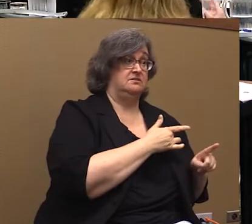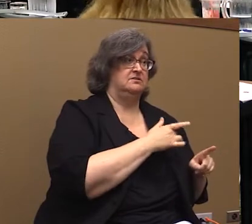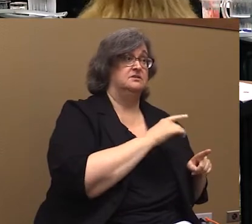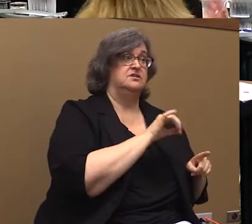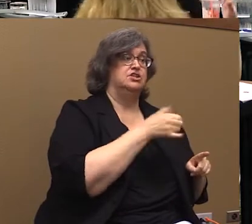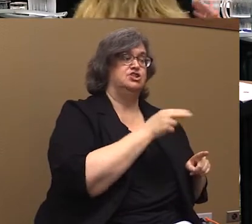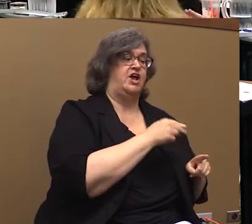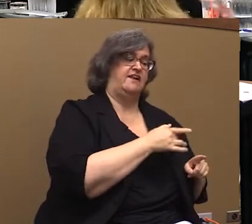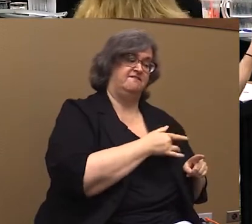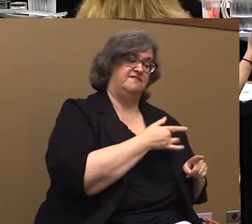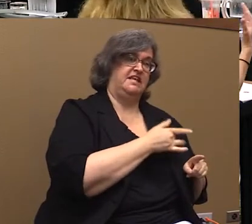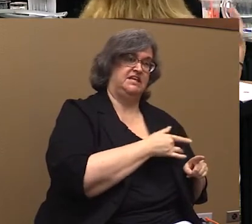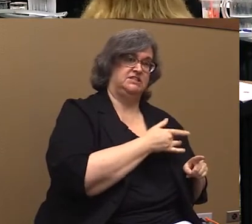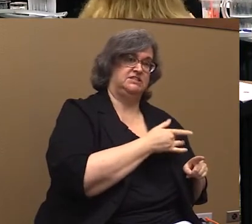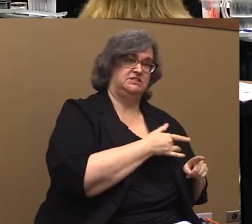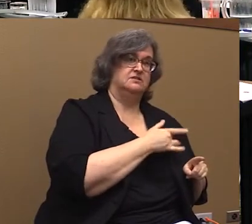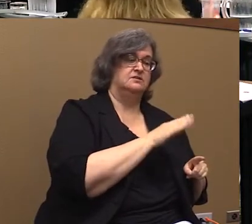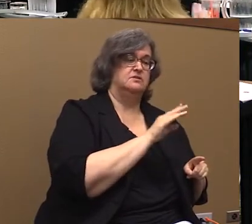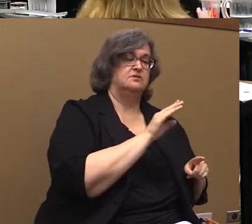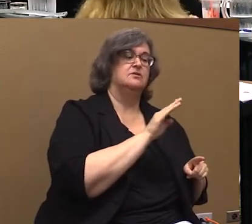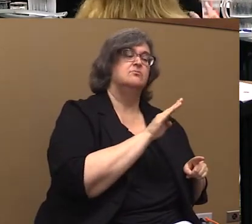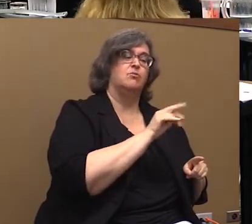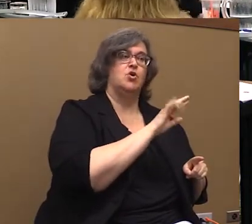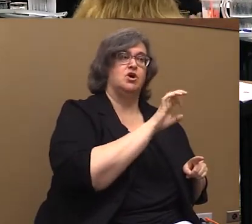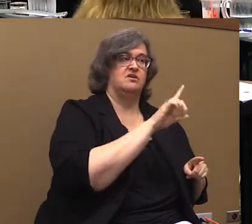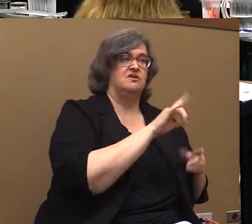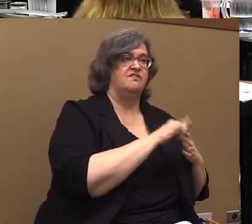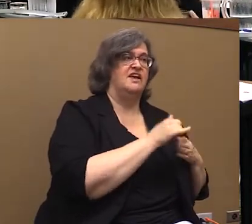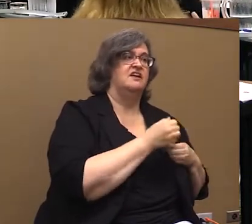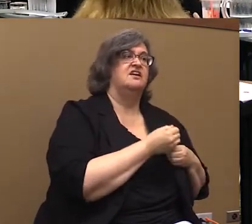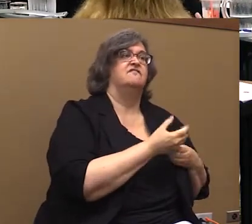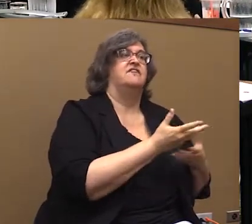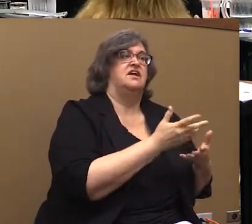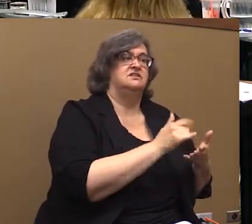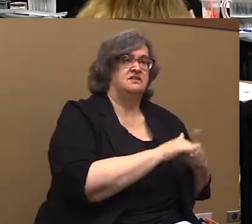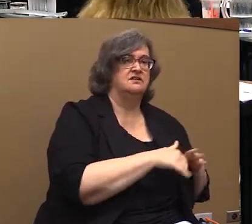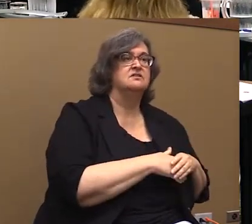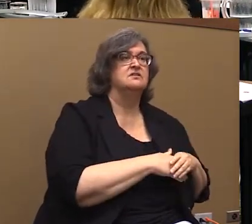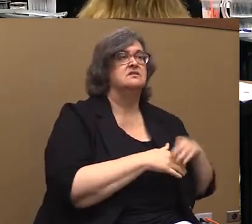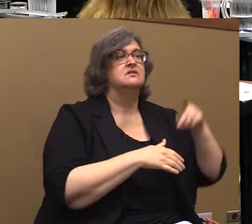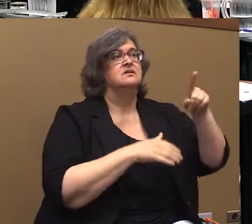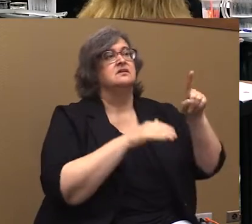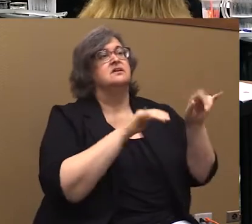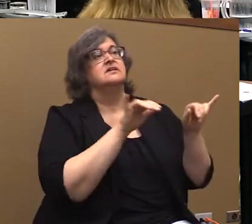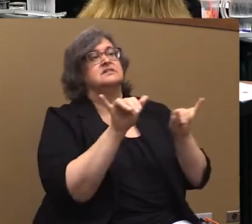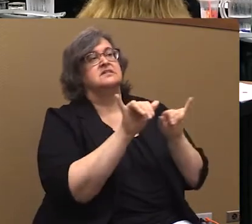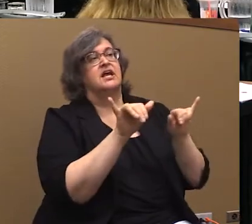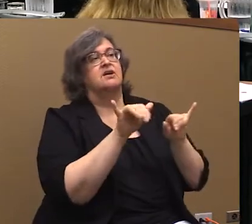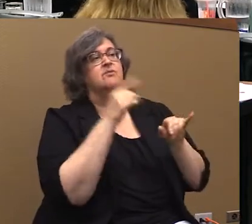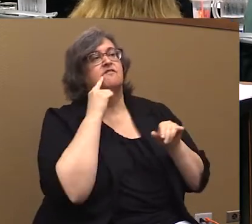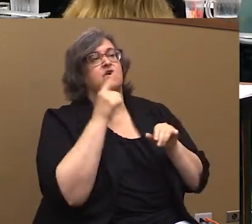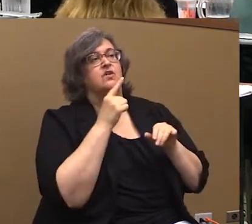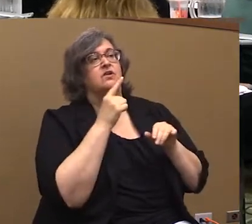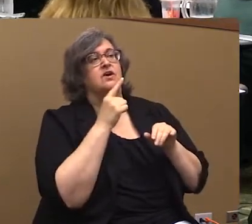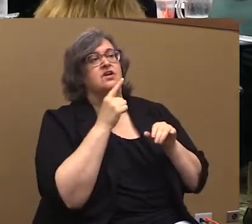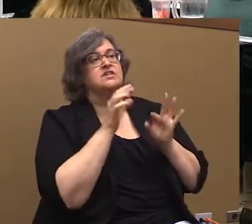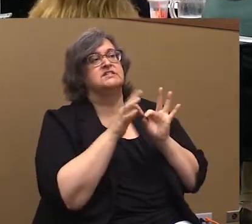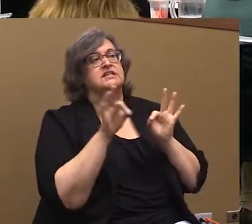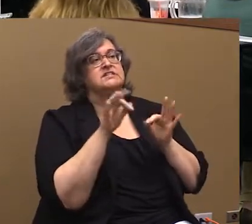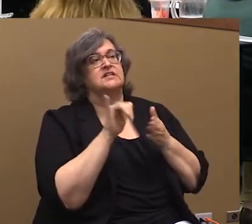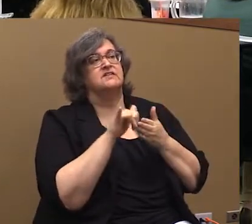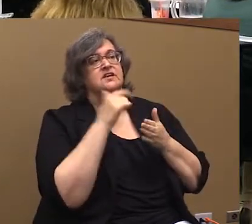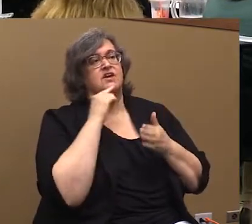John, boring, using facial expression. But if you use the word feels, it conveys that feeling,